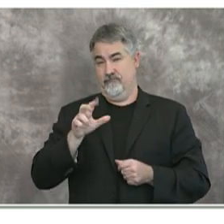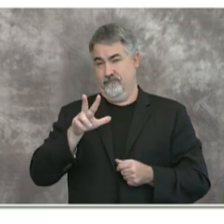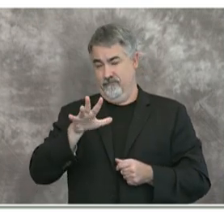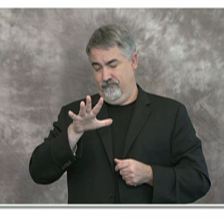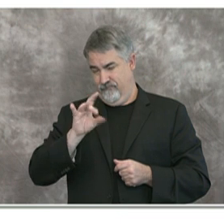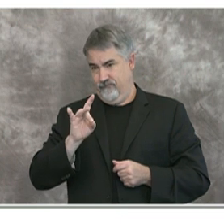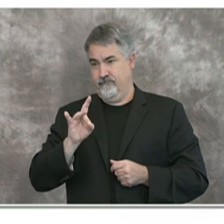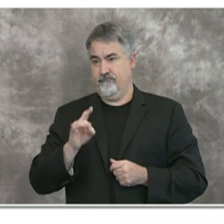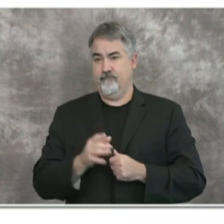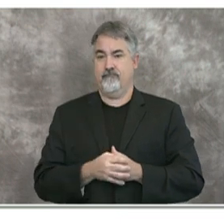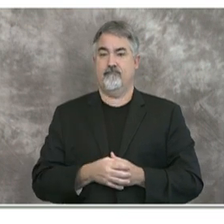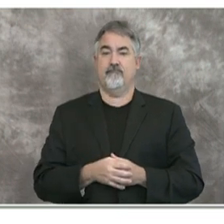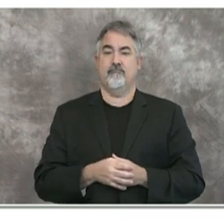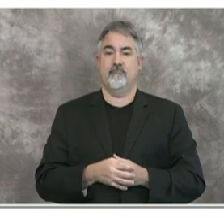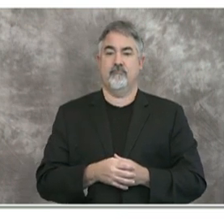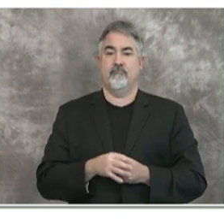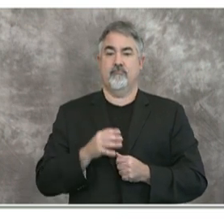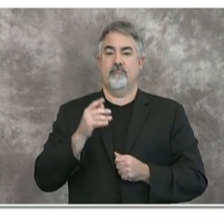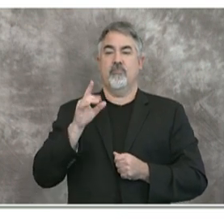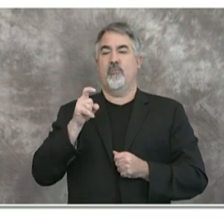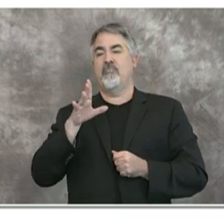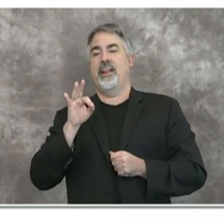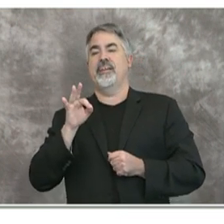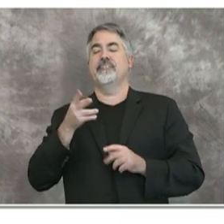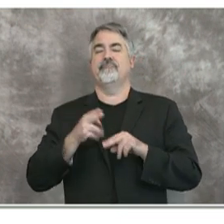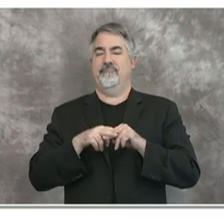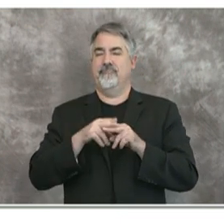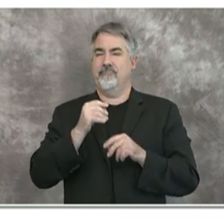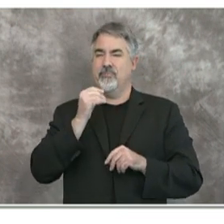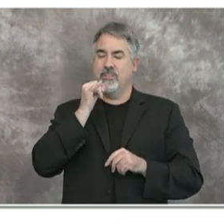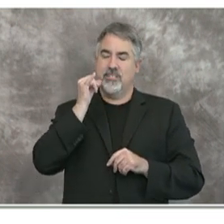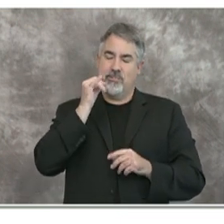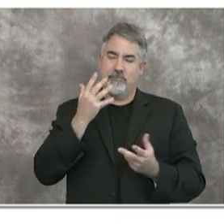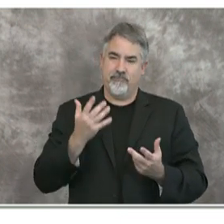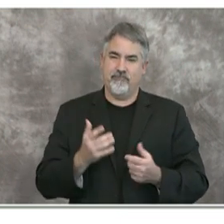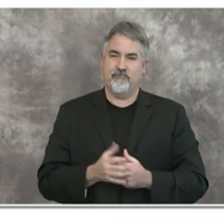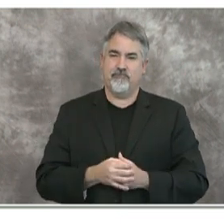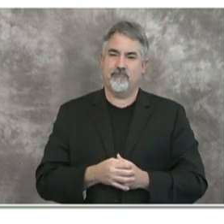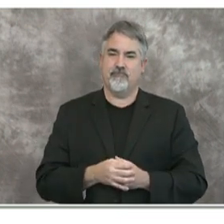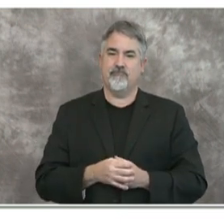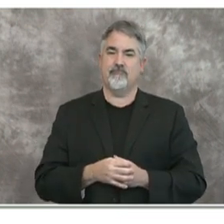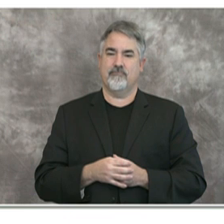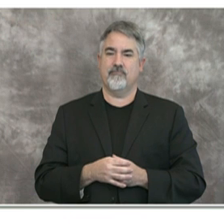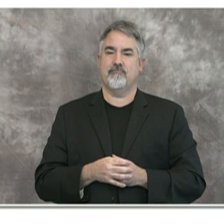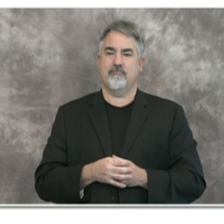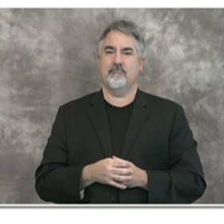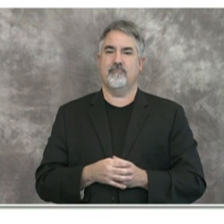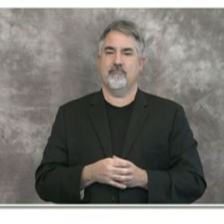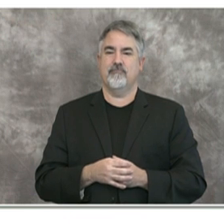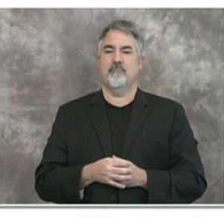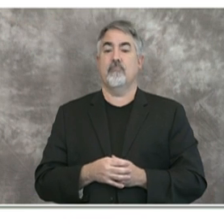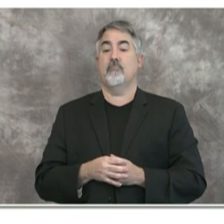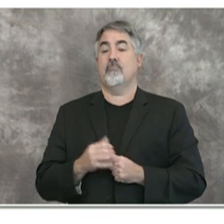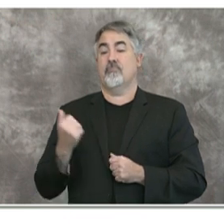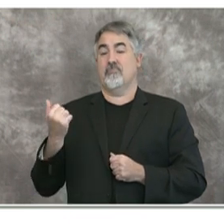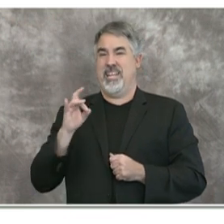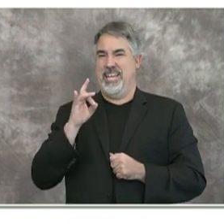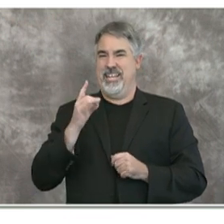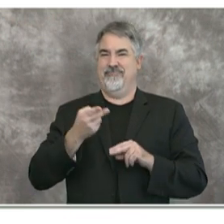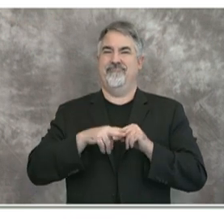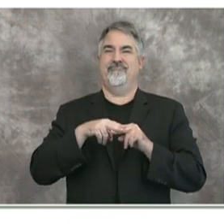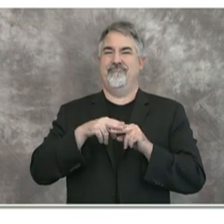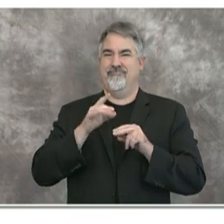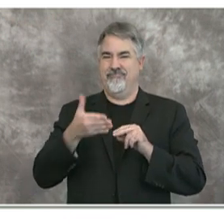159 more cases than yesterday, as well as 158 deaths, which is 8 more than